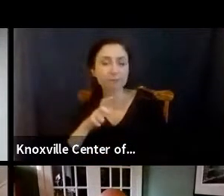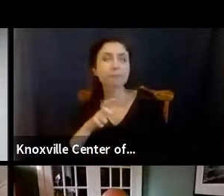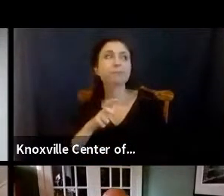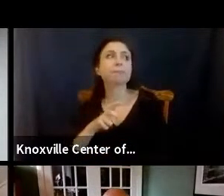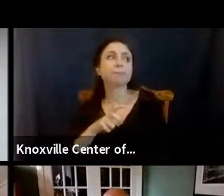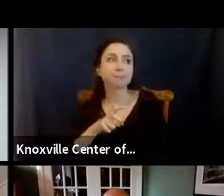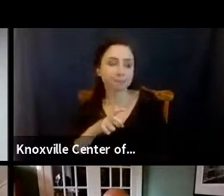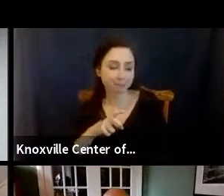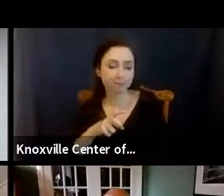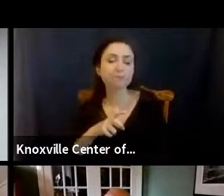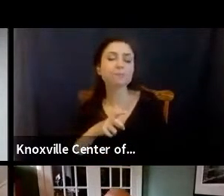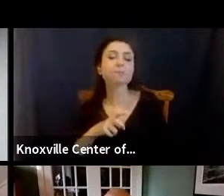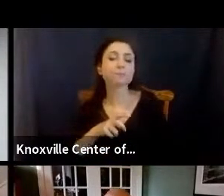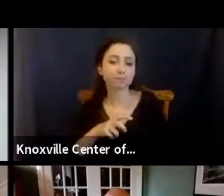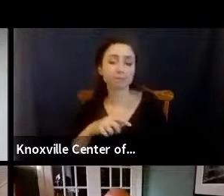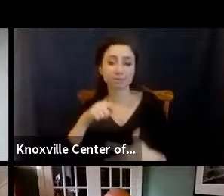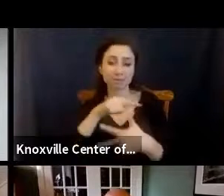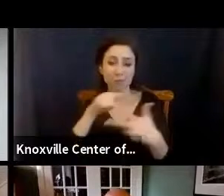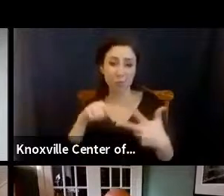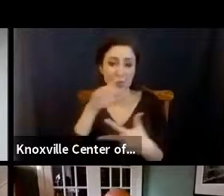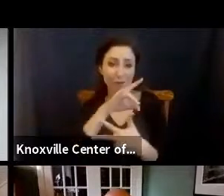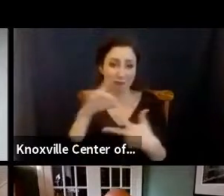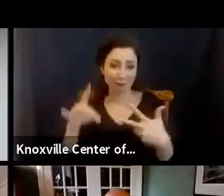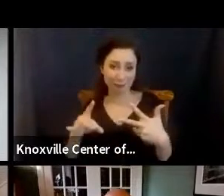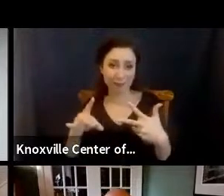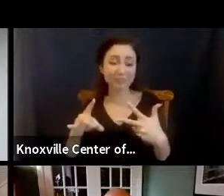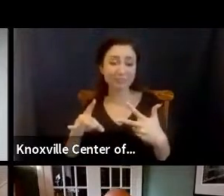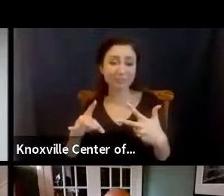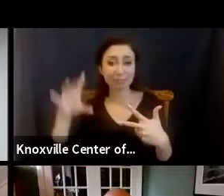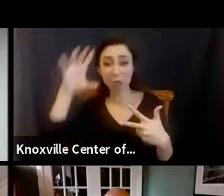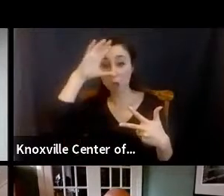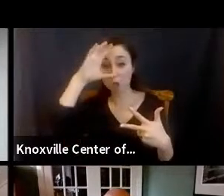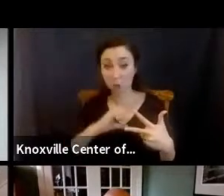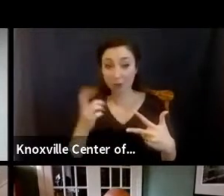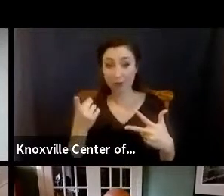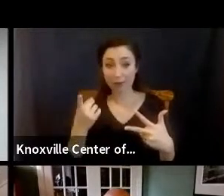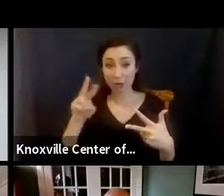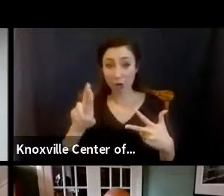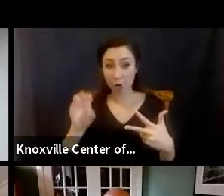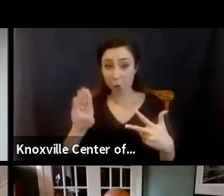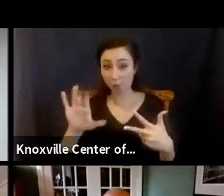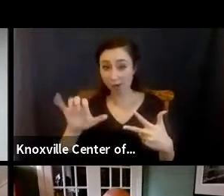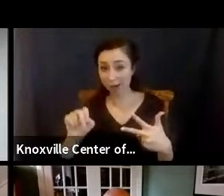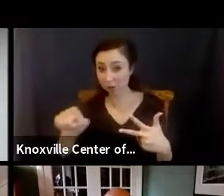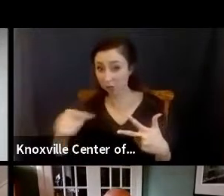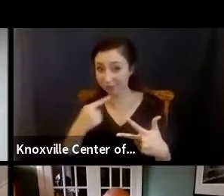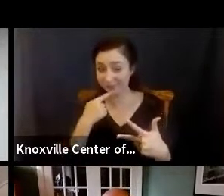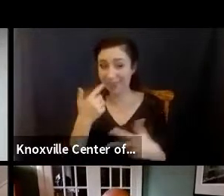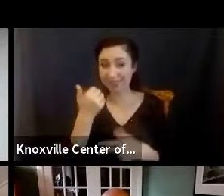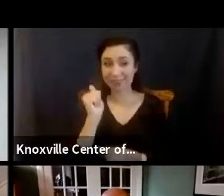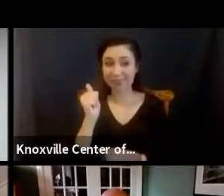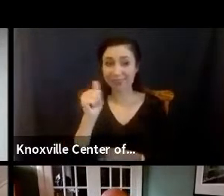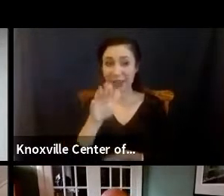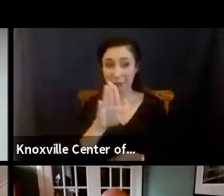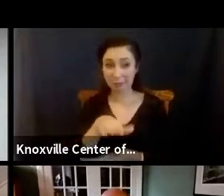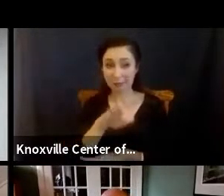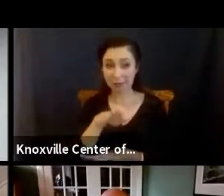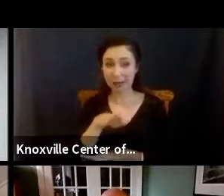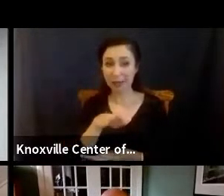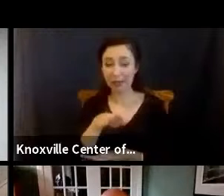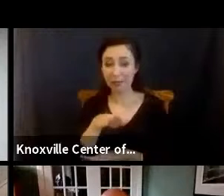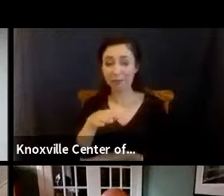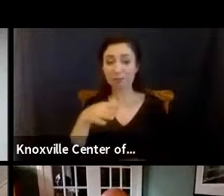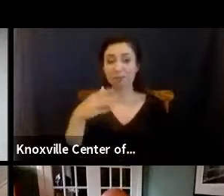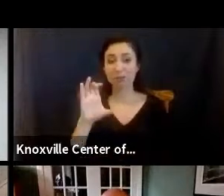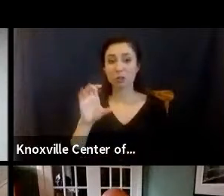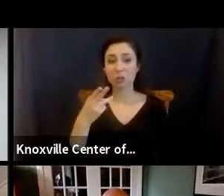there's three options, assuming that, as Dr. O'Brien has mentioned, the 10 p.m. curfew as it stands is